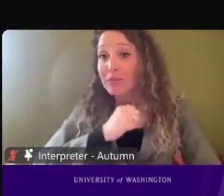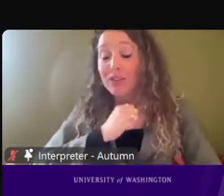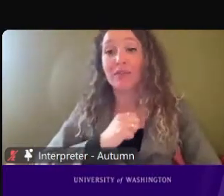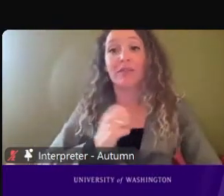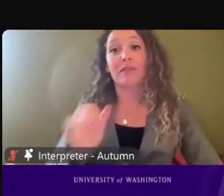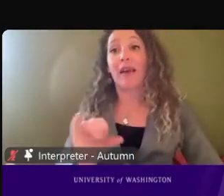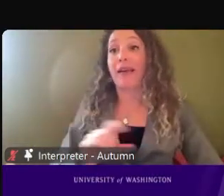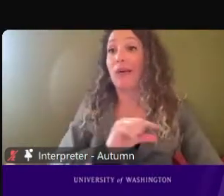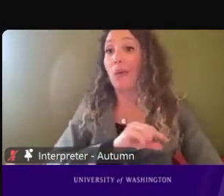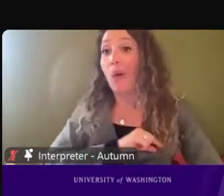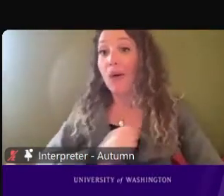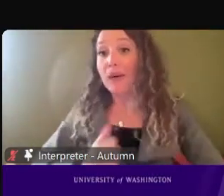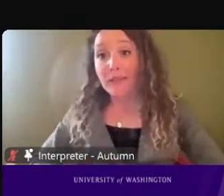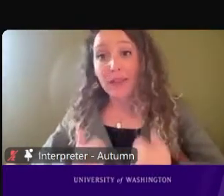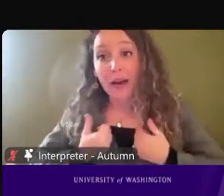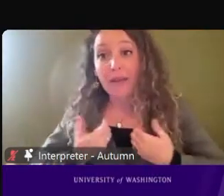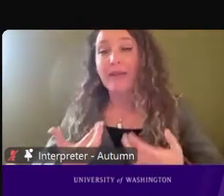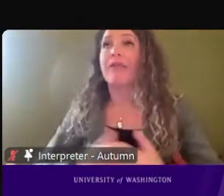of life.